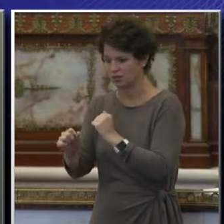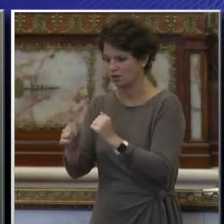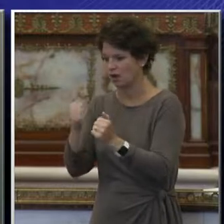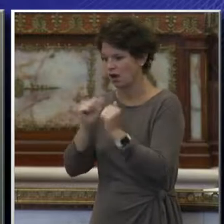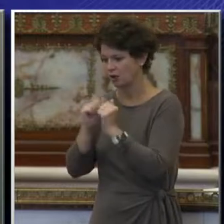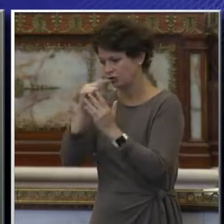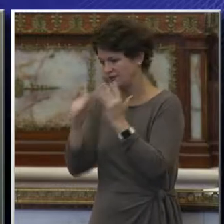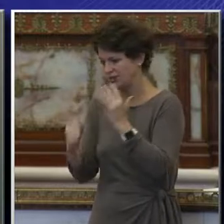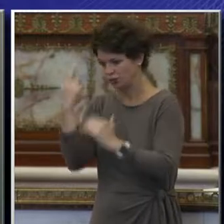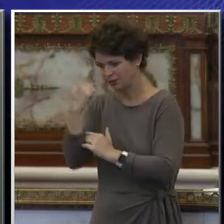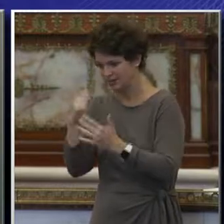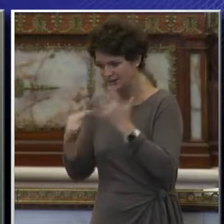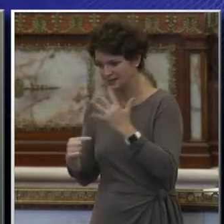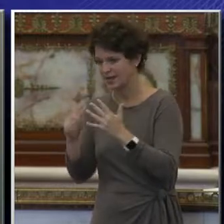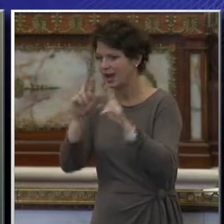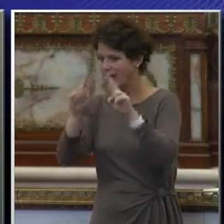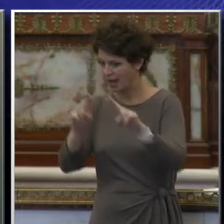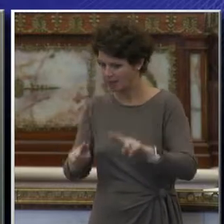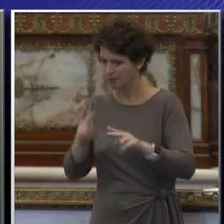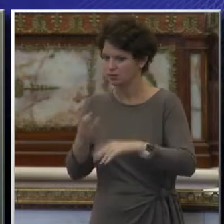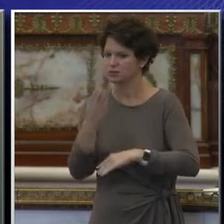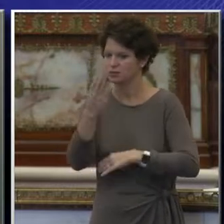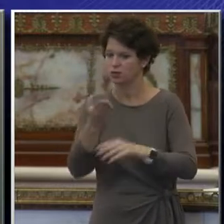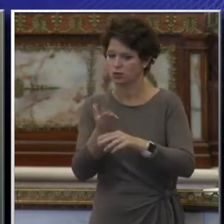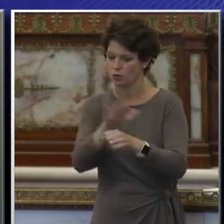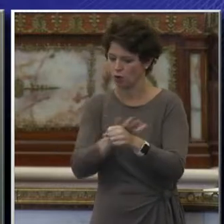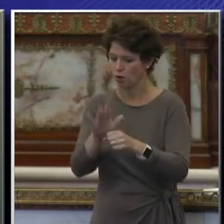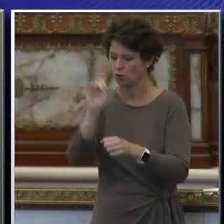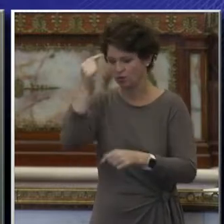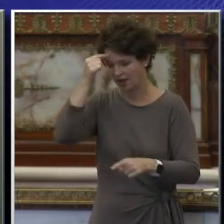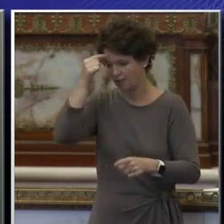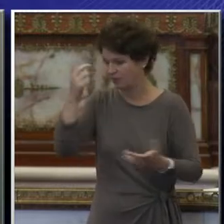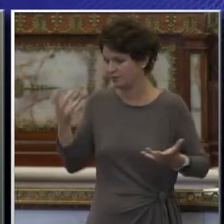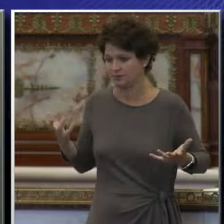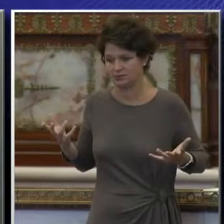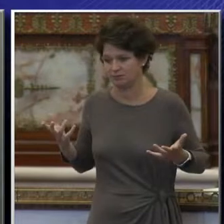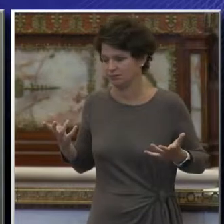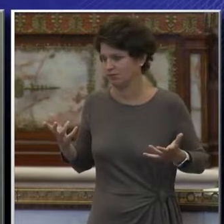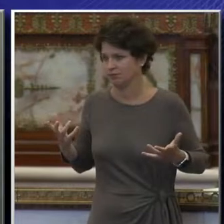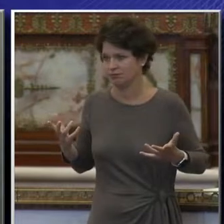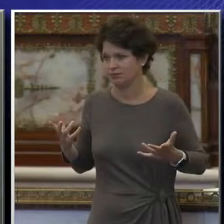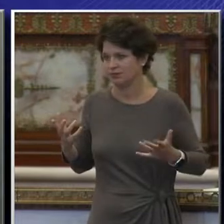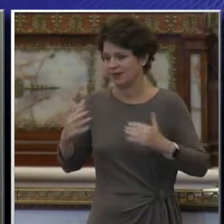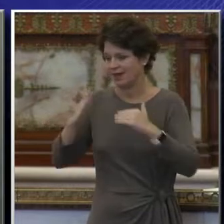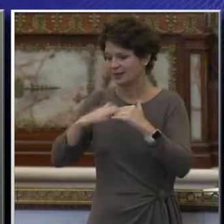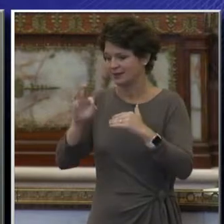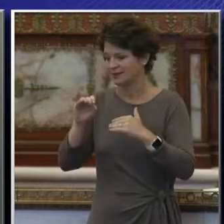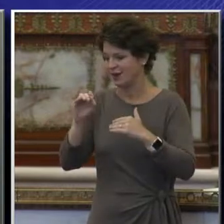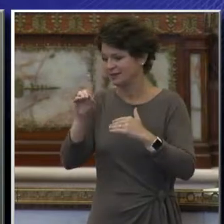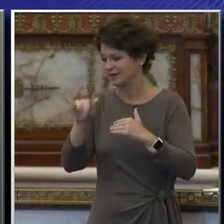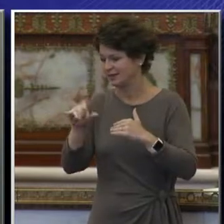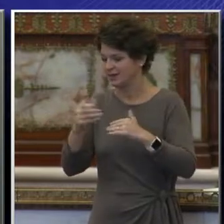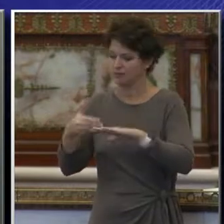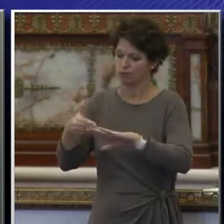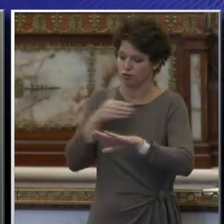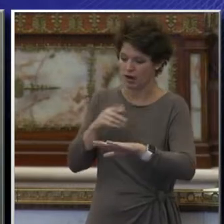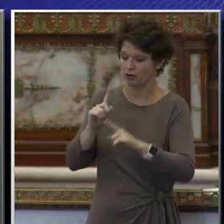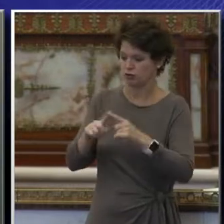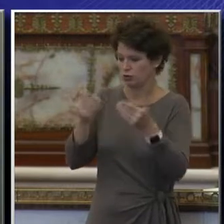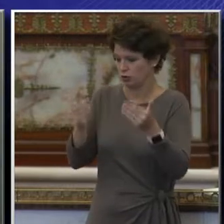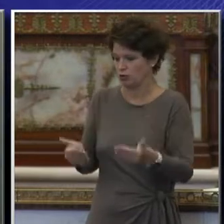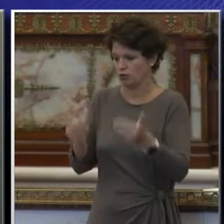and applications must be submitted by local governments at least 90 days prior to the